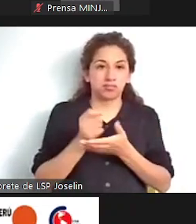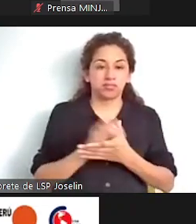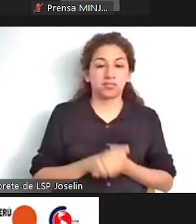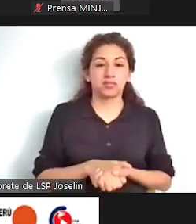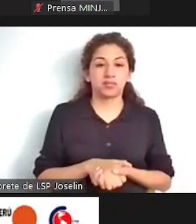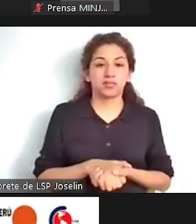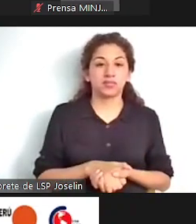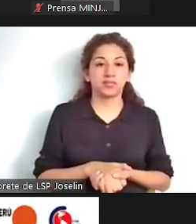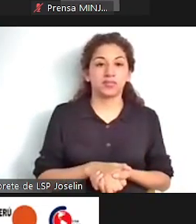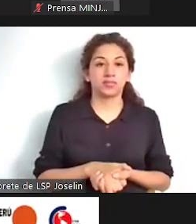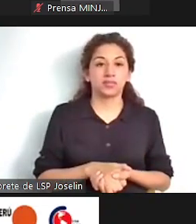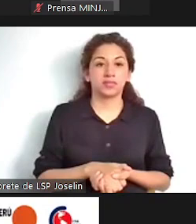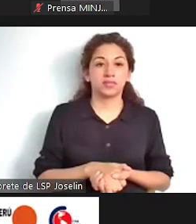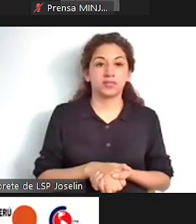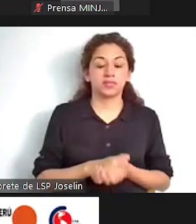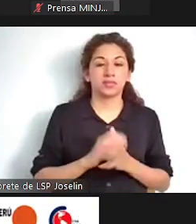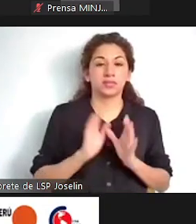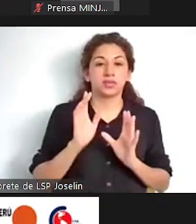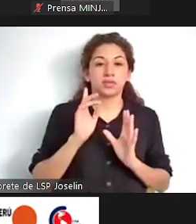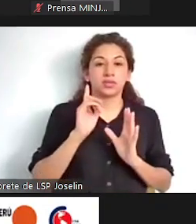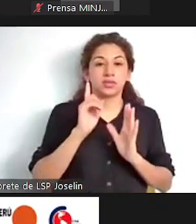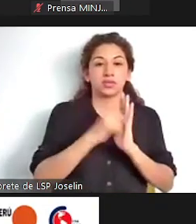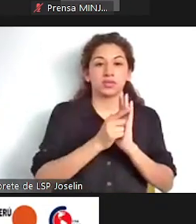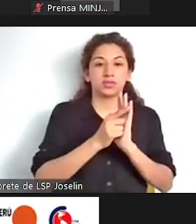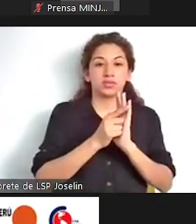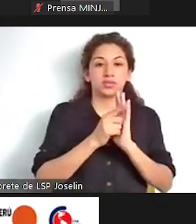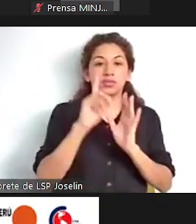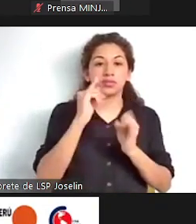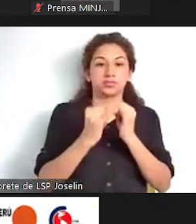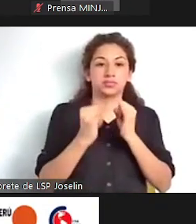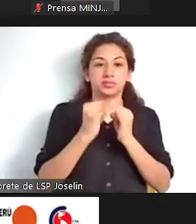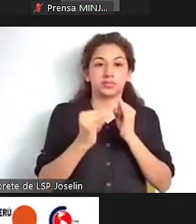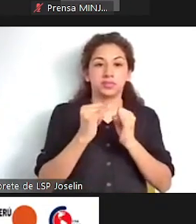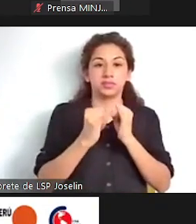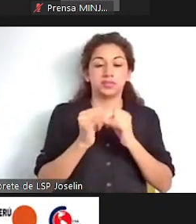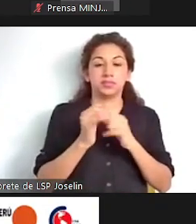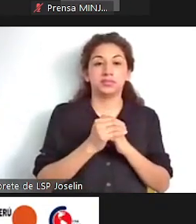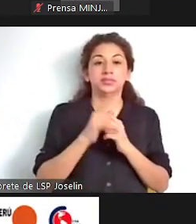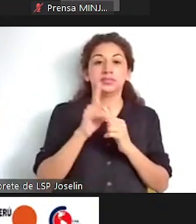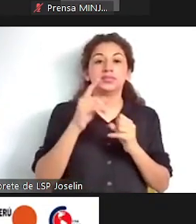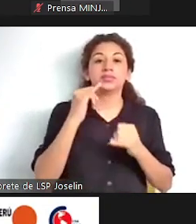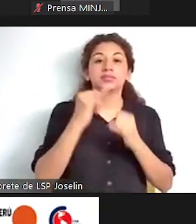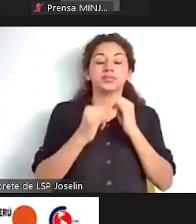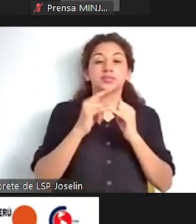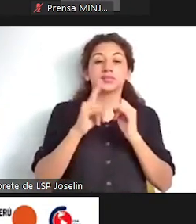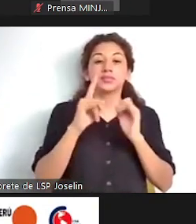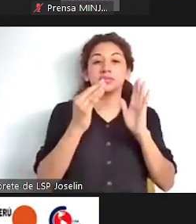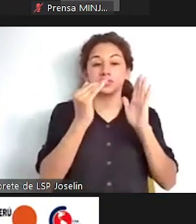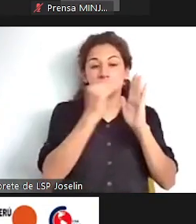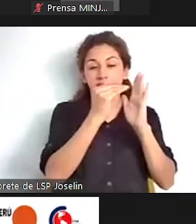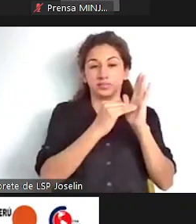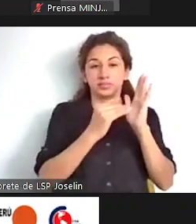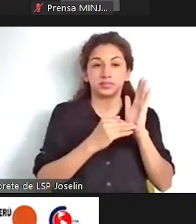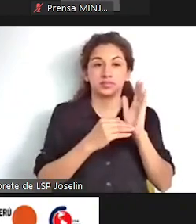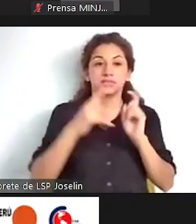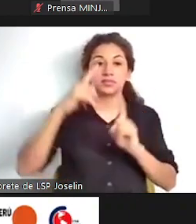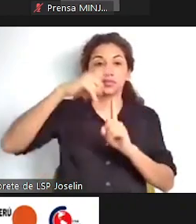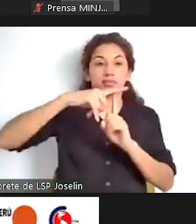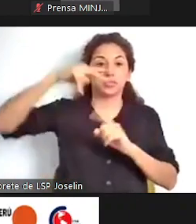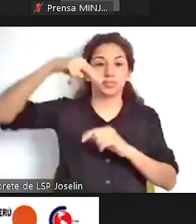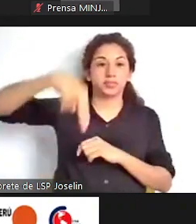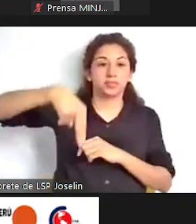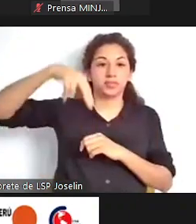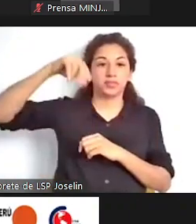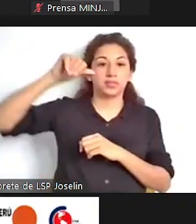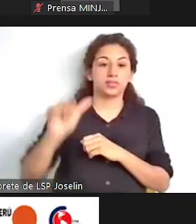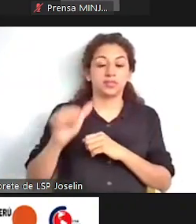sector and we took quote denote i'm going to finish soon that these quotes indicate that the actions that